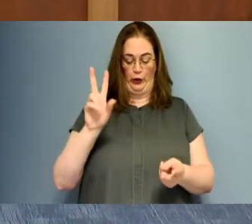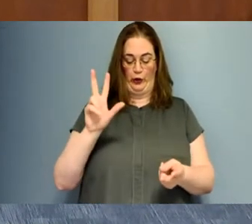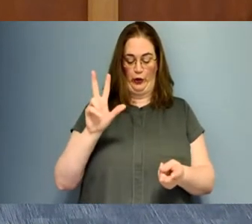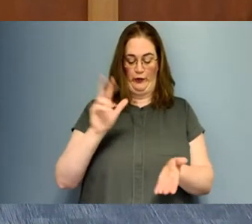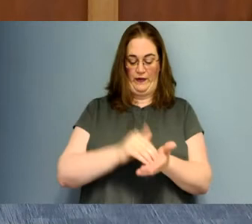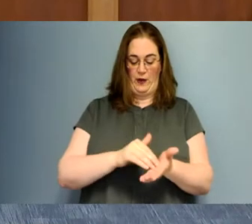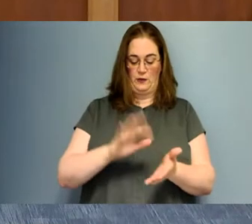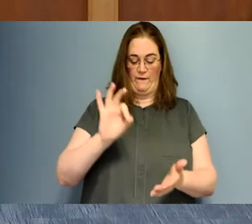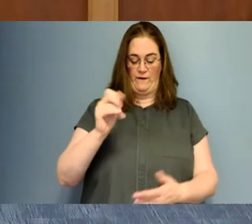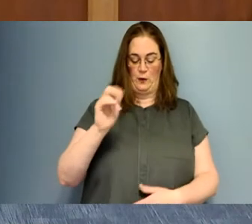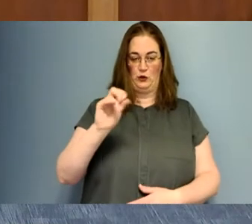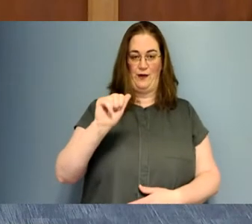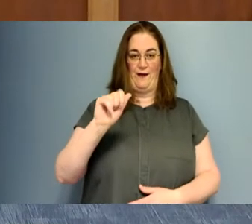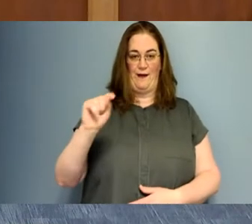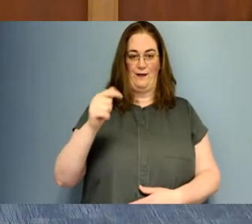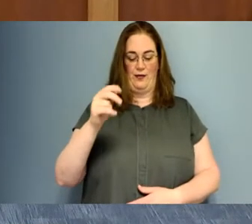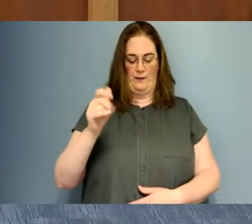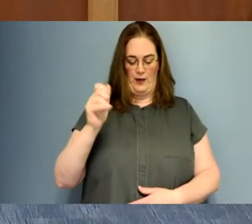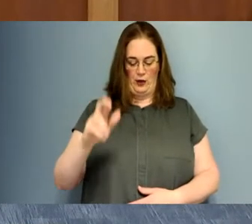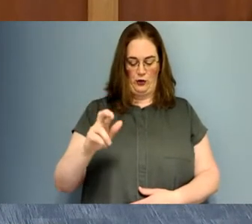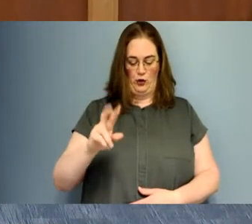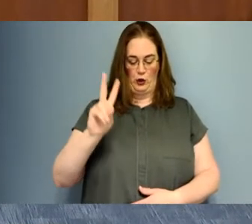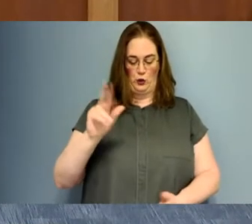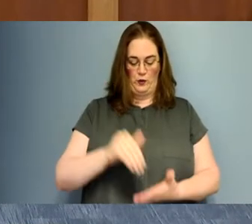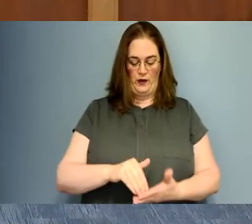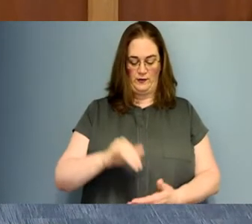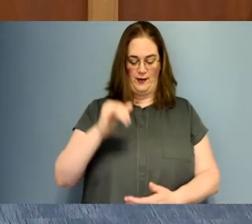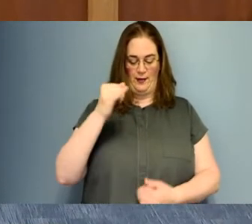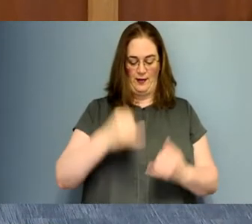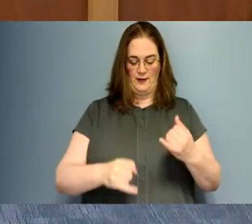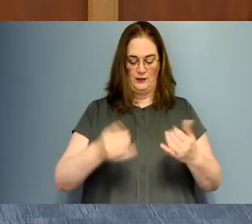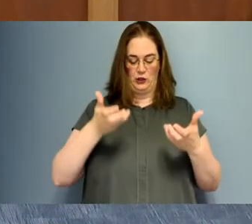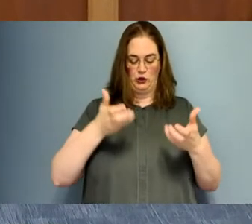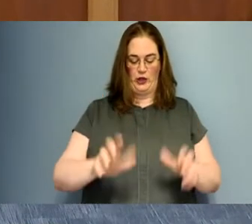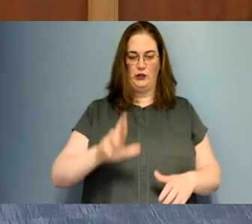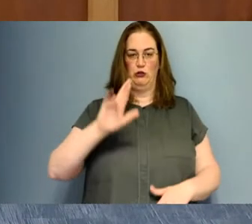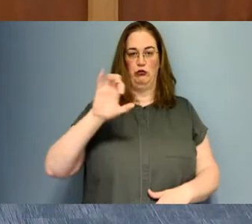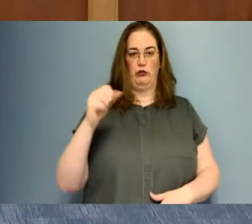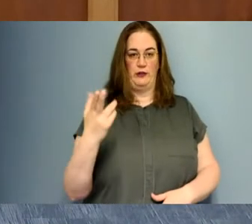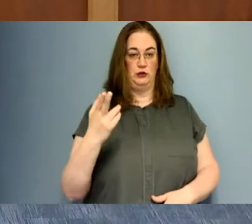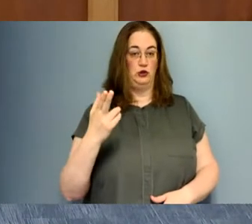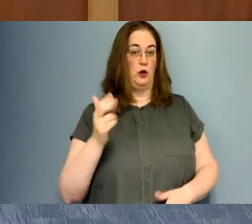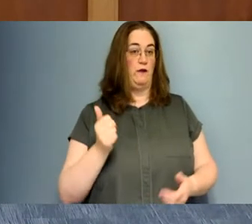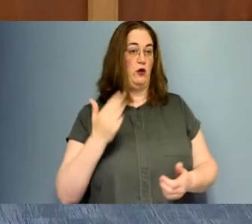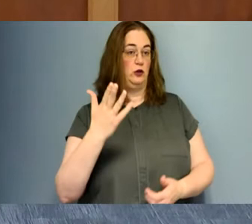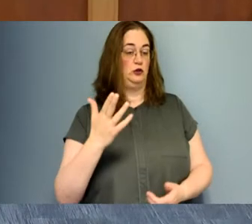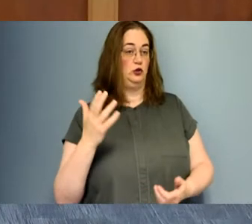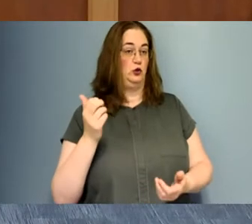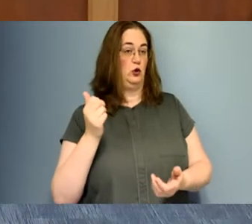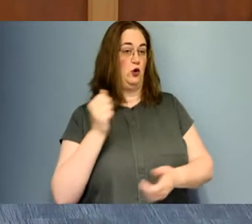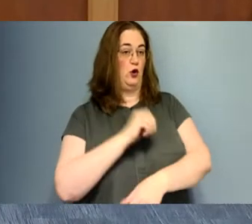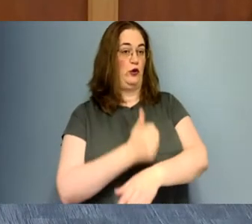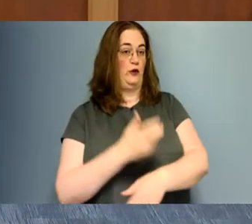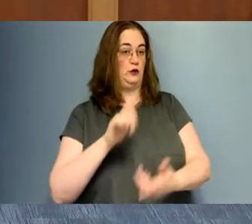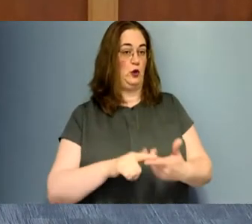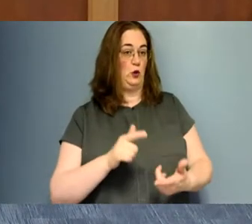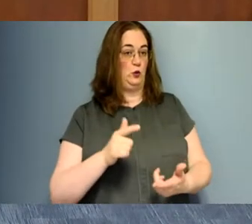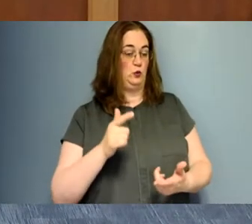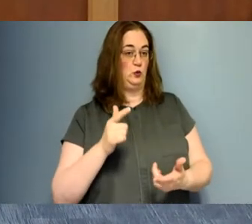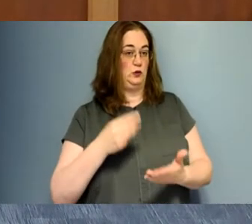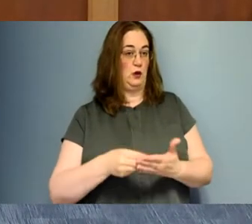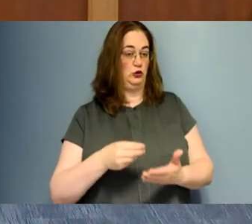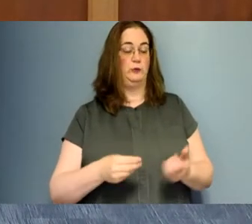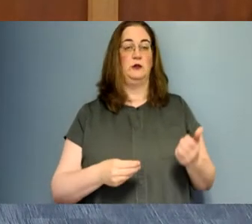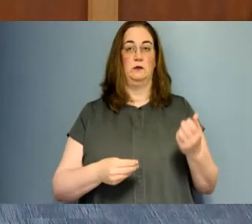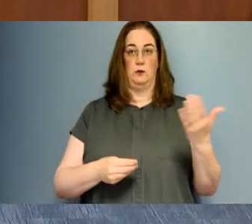Manor, $2,000 to Last Chance Ranch. Is there a motion to authorize those contributions? So moved. Second. All in